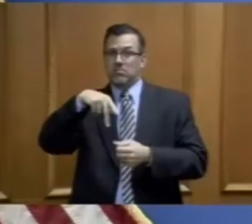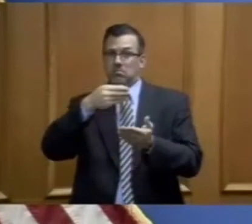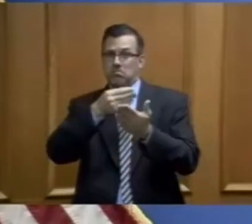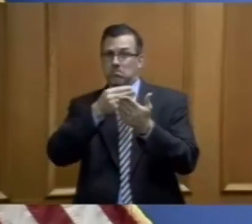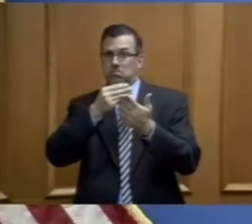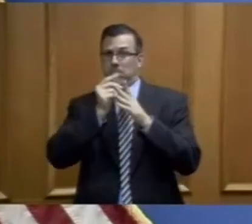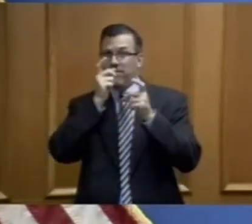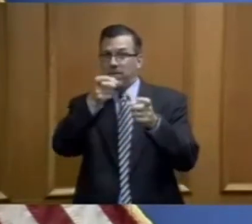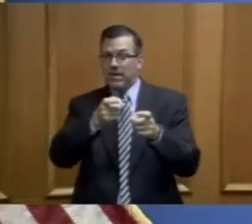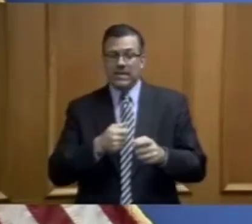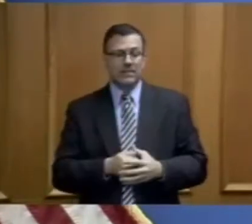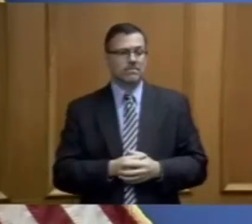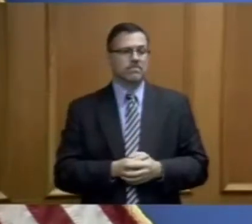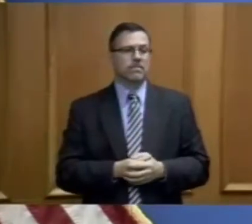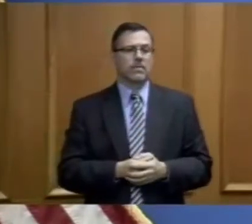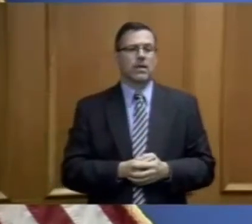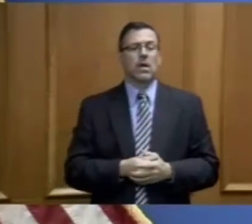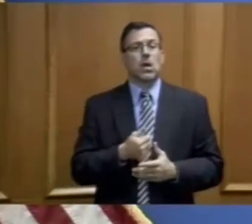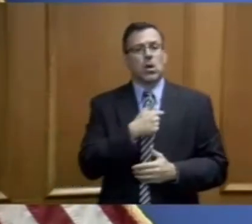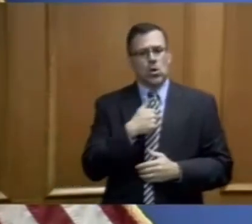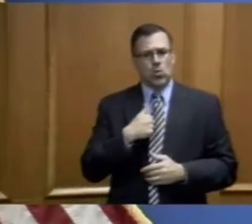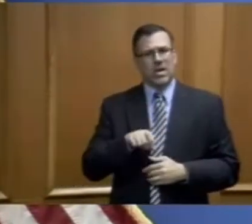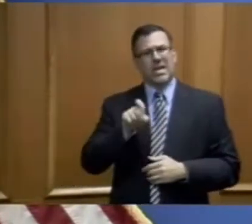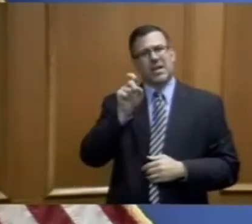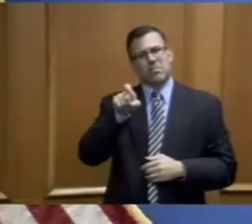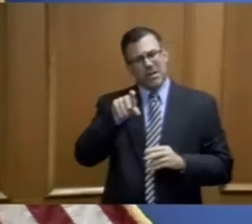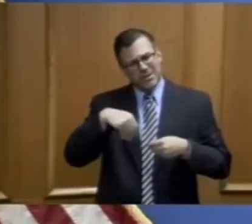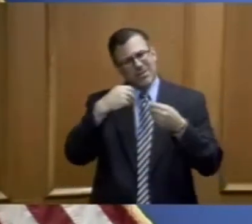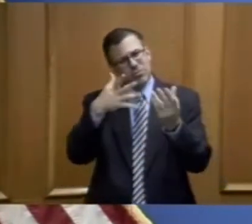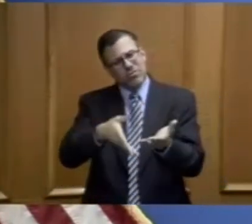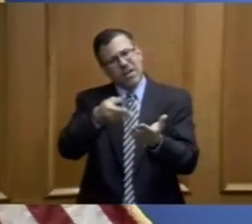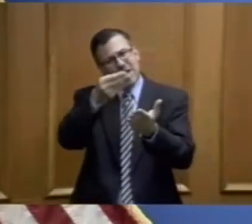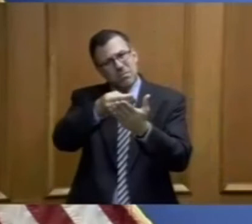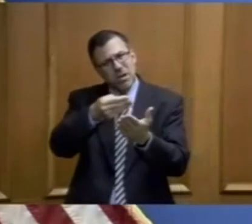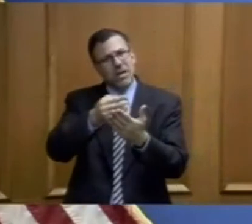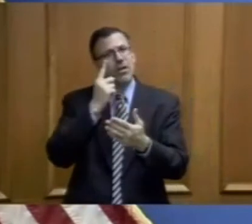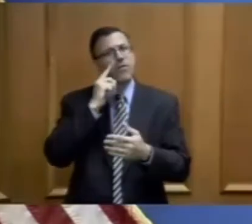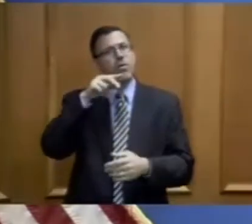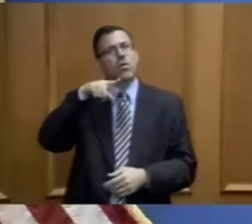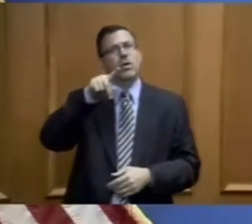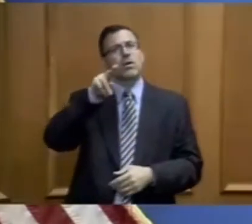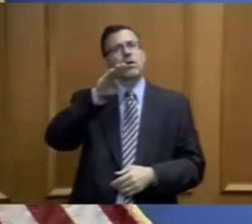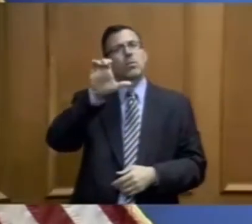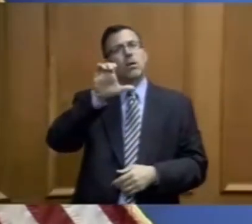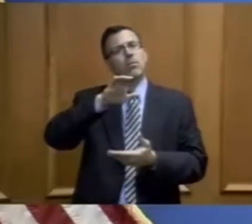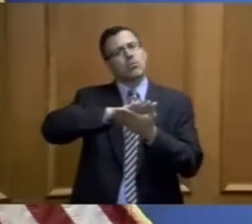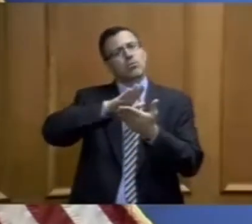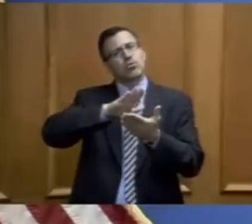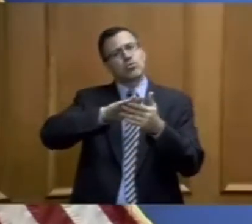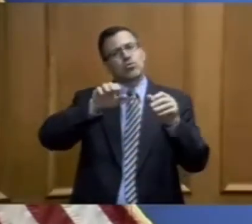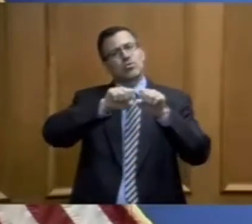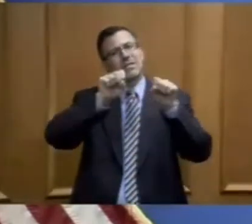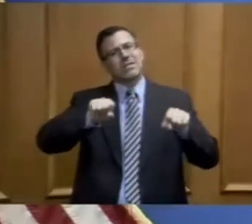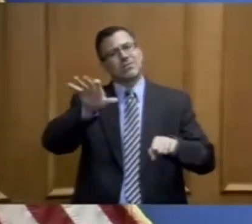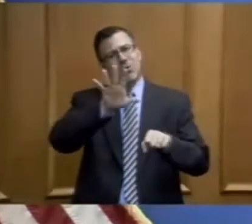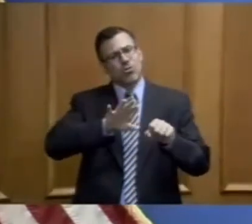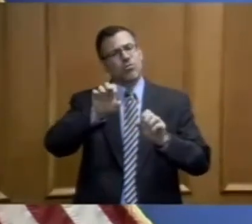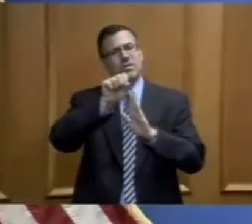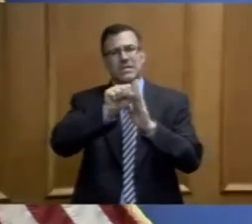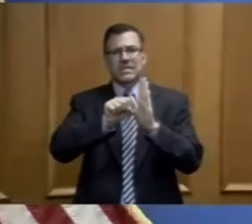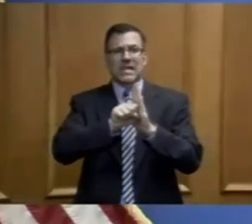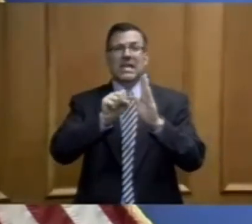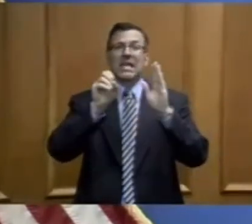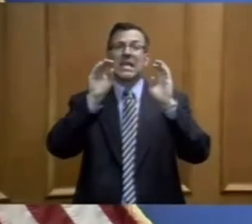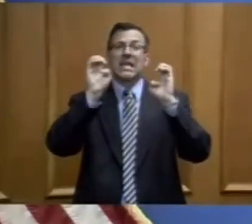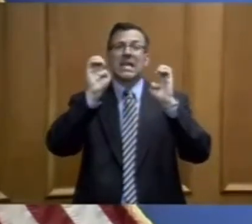certain that we provide for funding for our public school systems all across this state, as education is, if